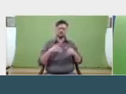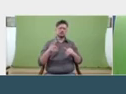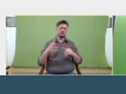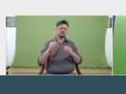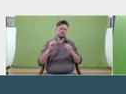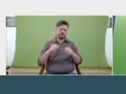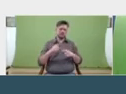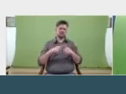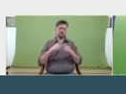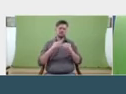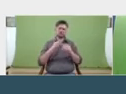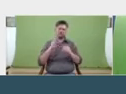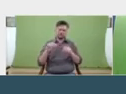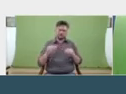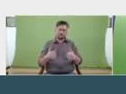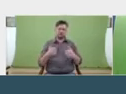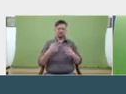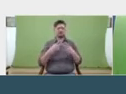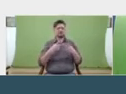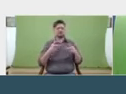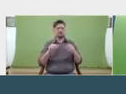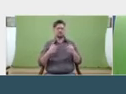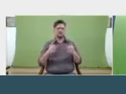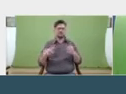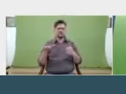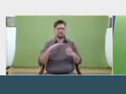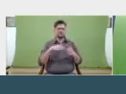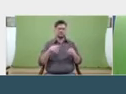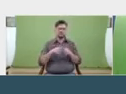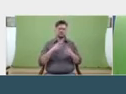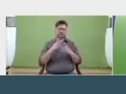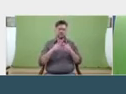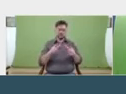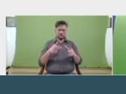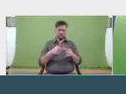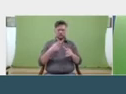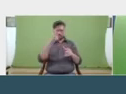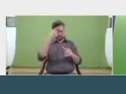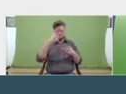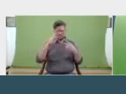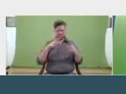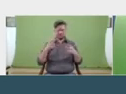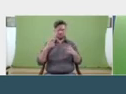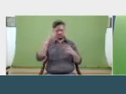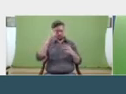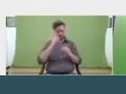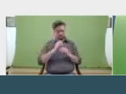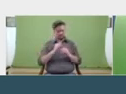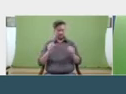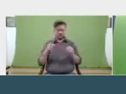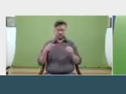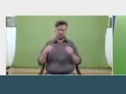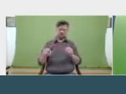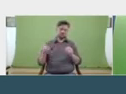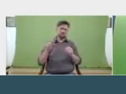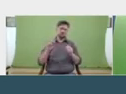getting jobs studying uh without uh any problem with sign language right so uh if they don't have a problem and they live